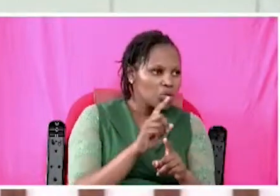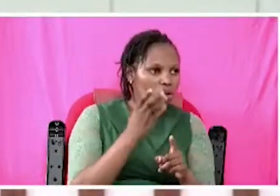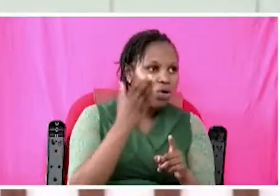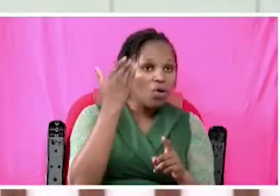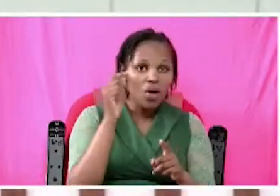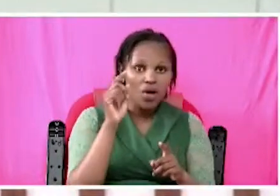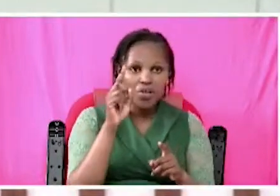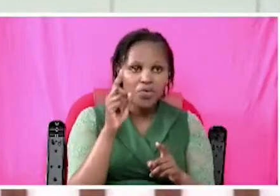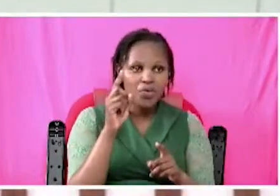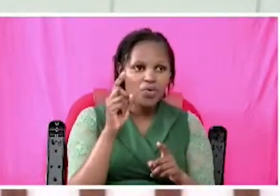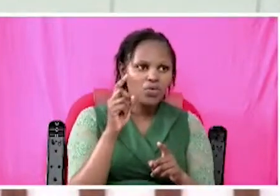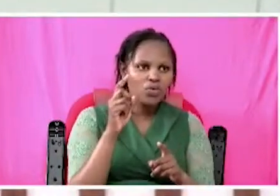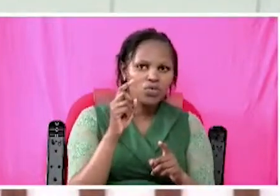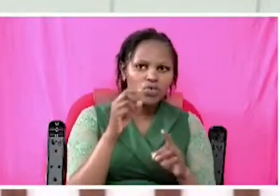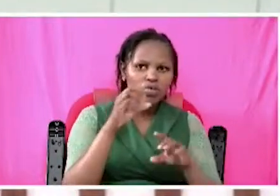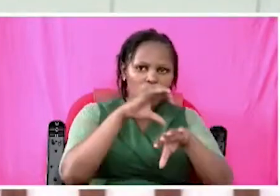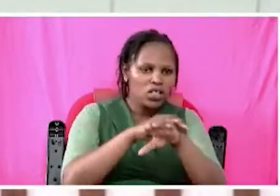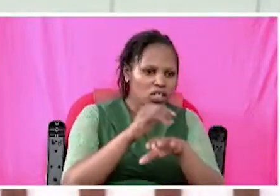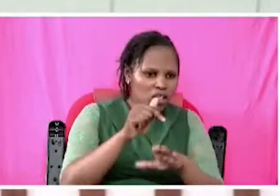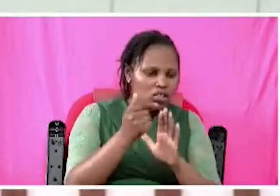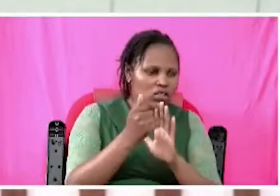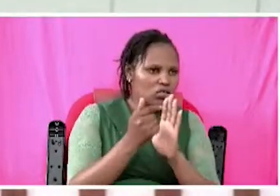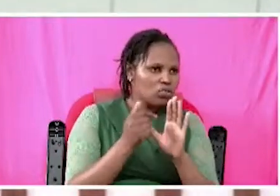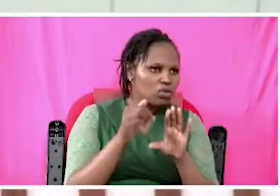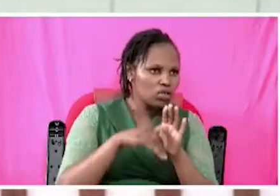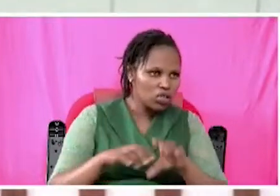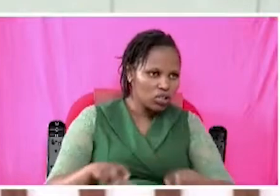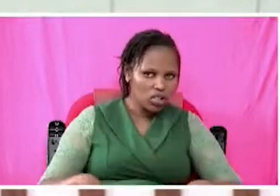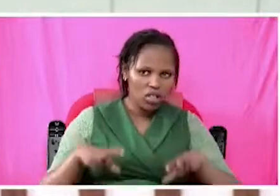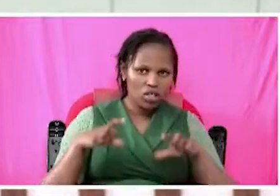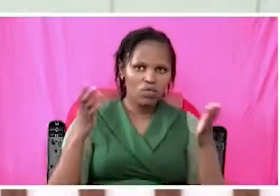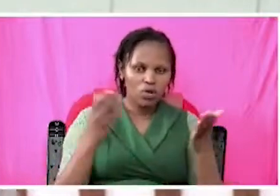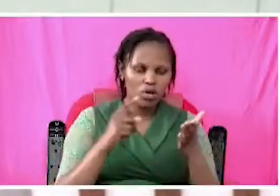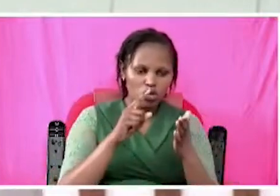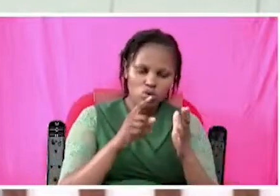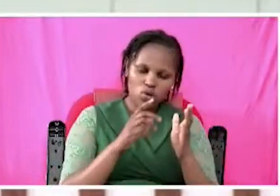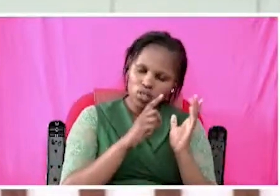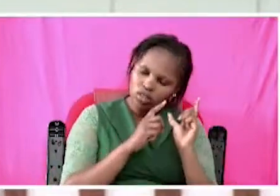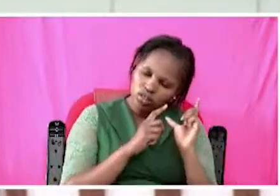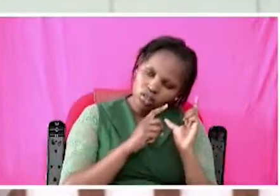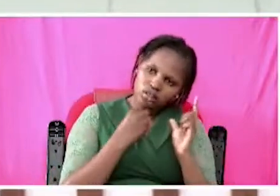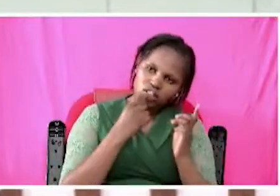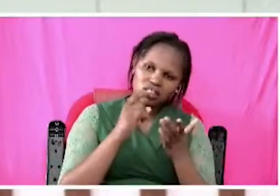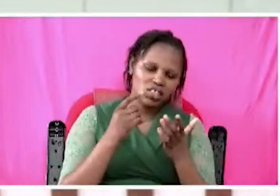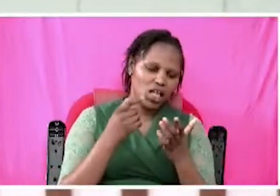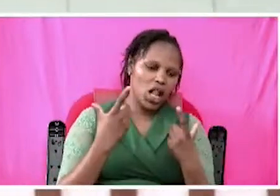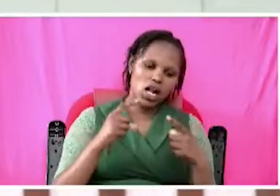you even reach this point in life where you are lying down saying, let me die?